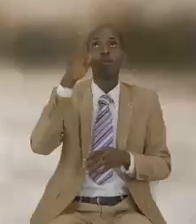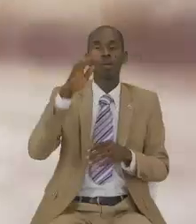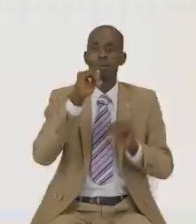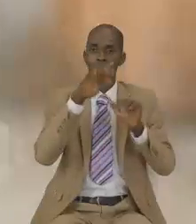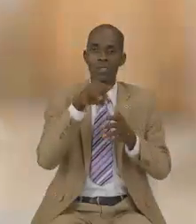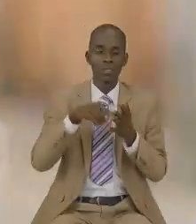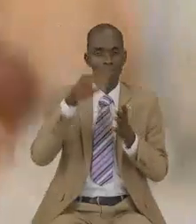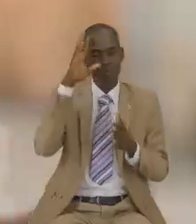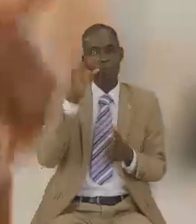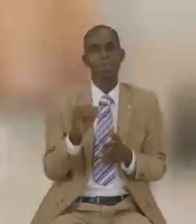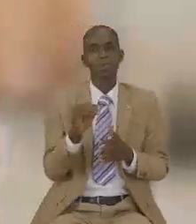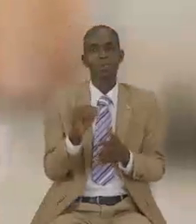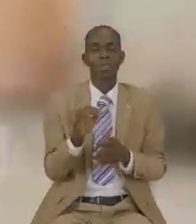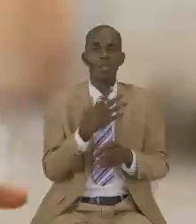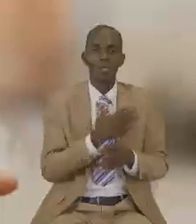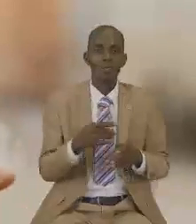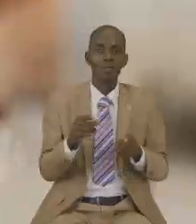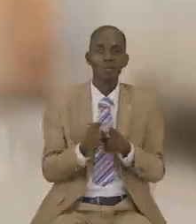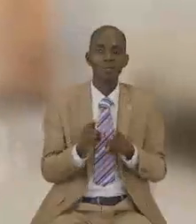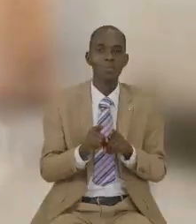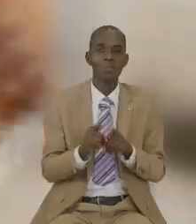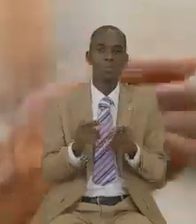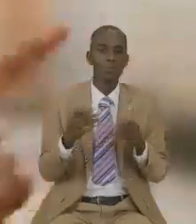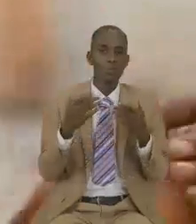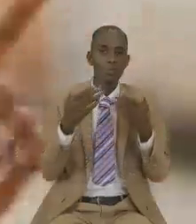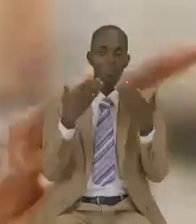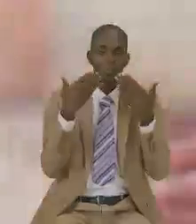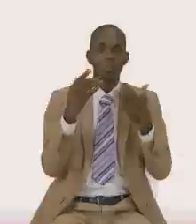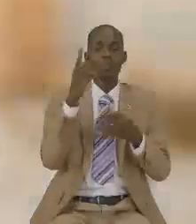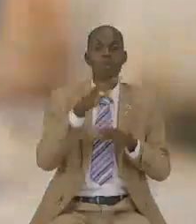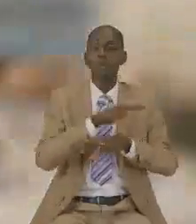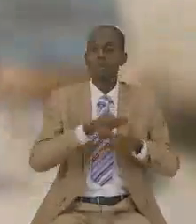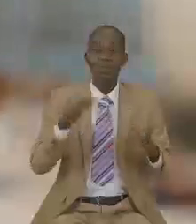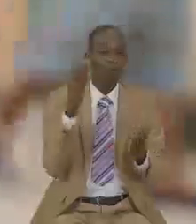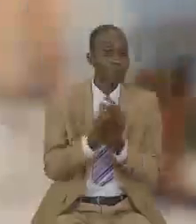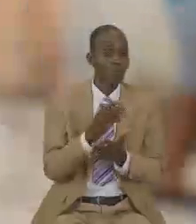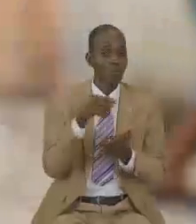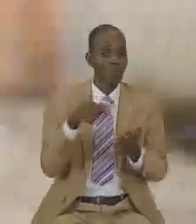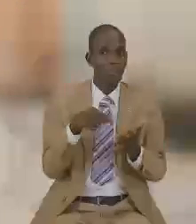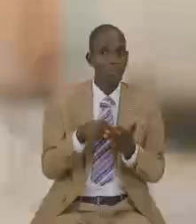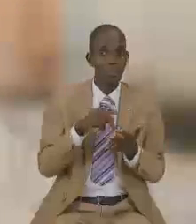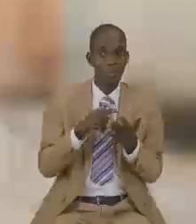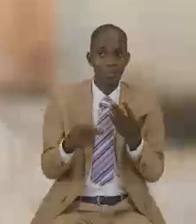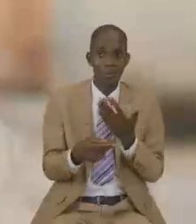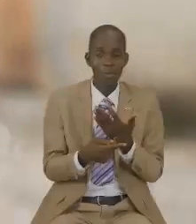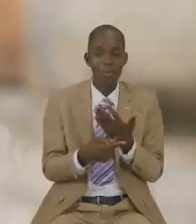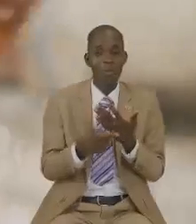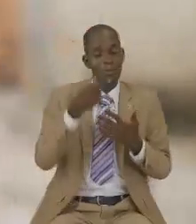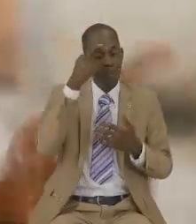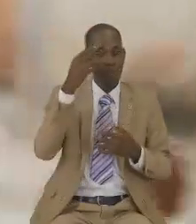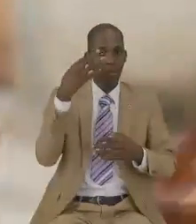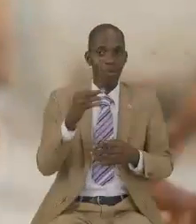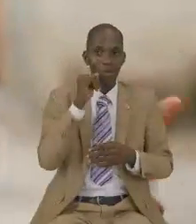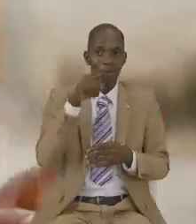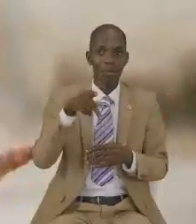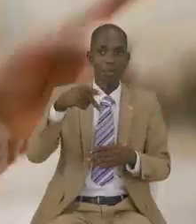things. I tell LW Kumuyi, don't stop this Global Crusade. Because of me, she see patience, don't stop